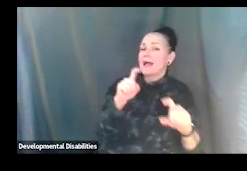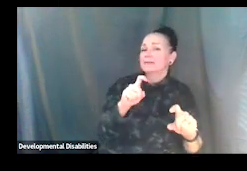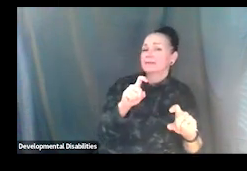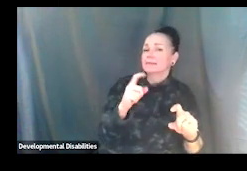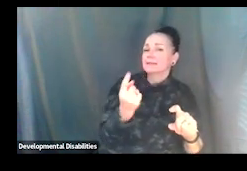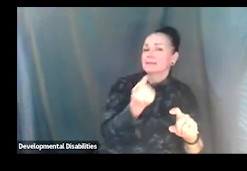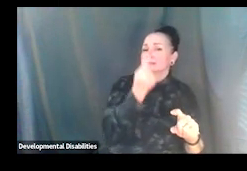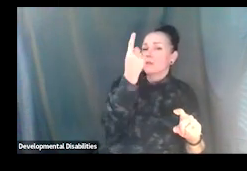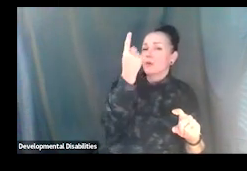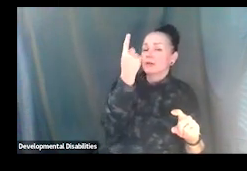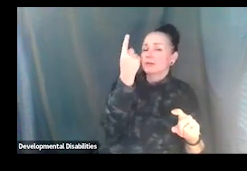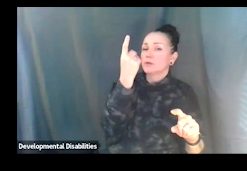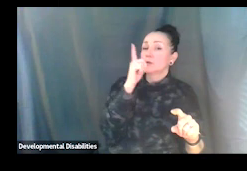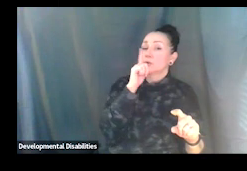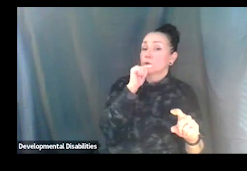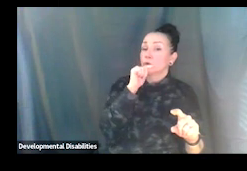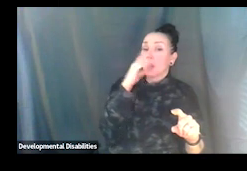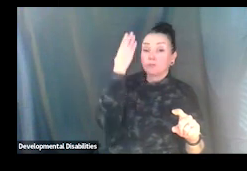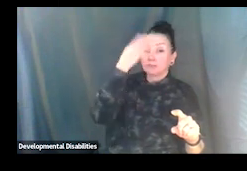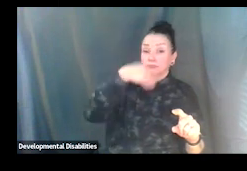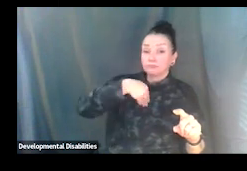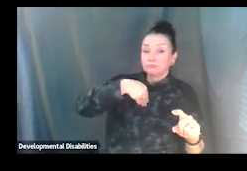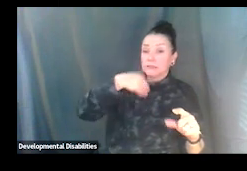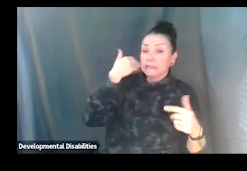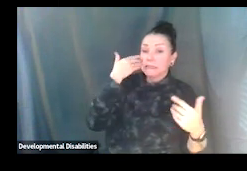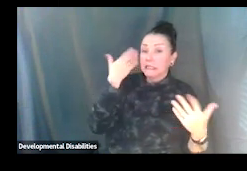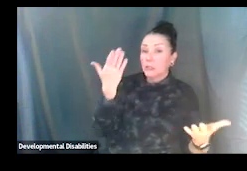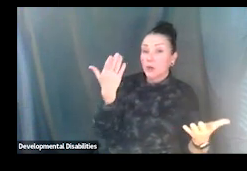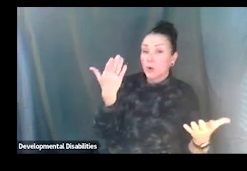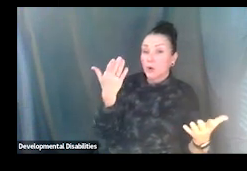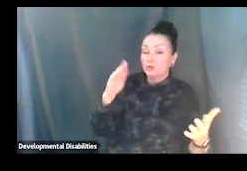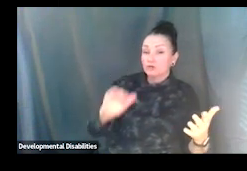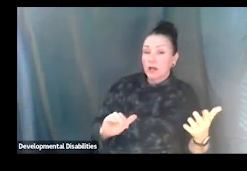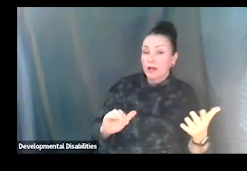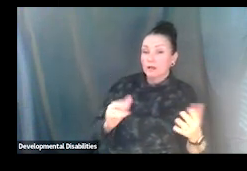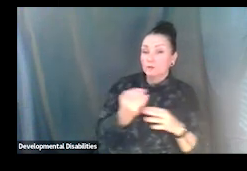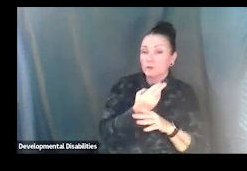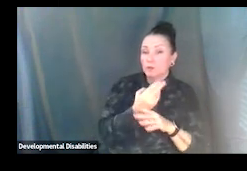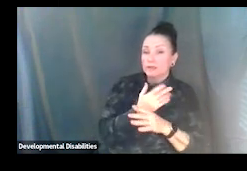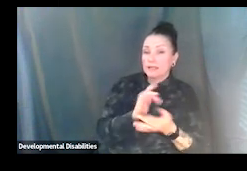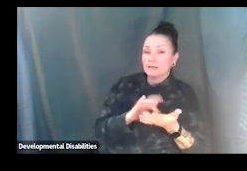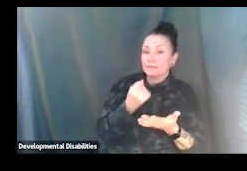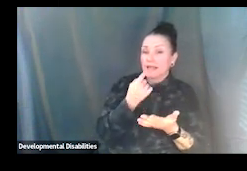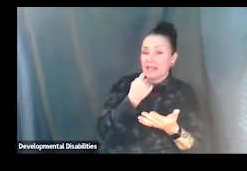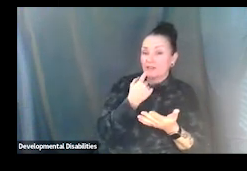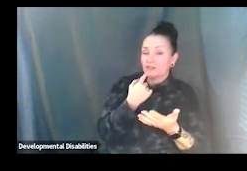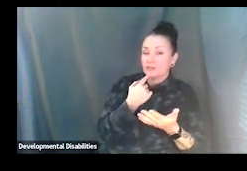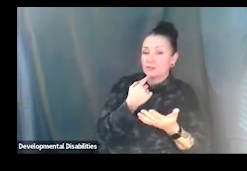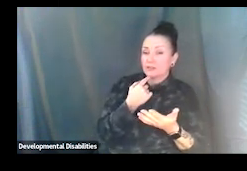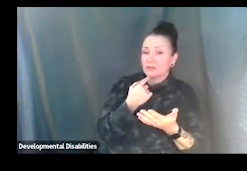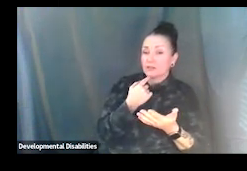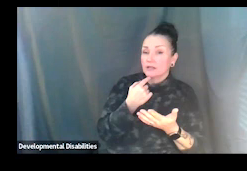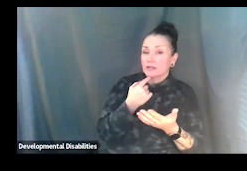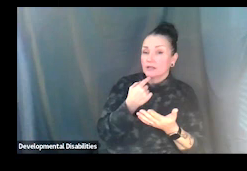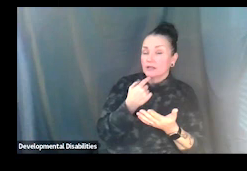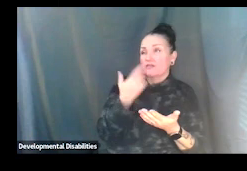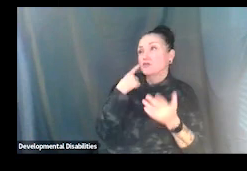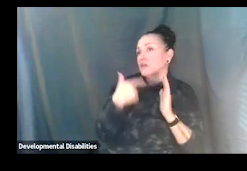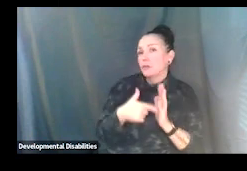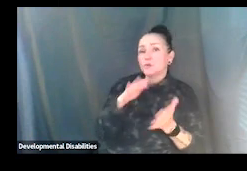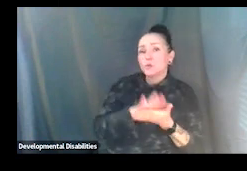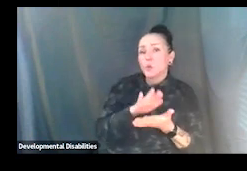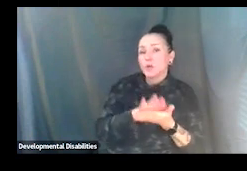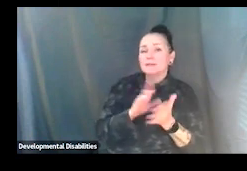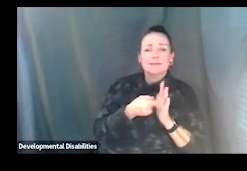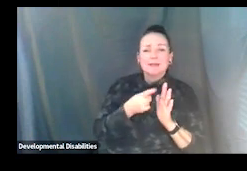And so that's, in order to get that, really, is there really a change or not? Yep. Thank you. Yep. Jennifer,